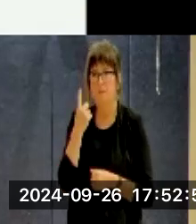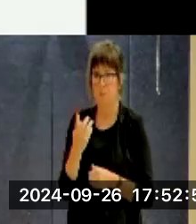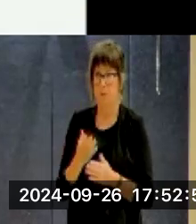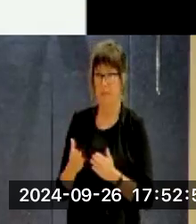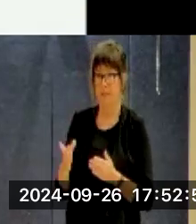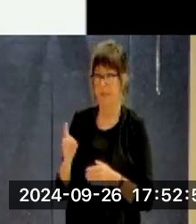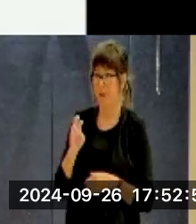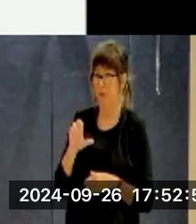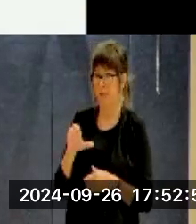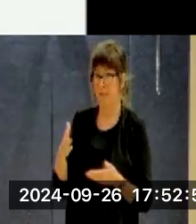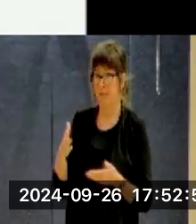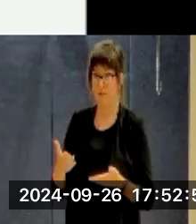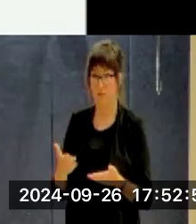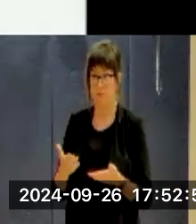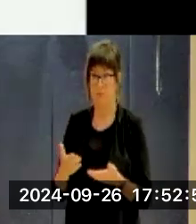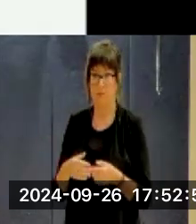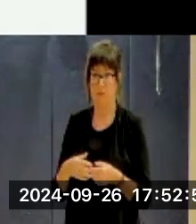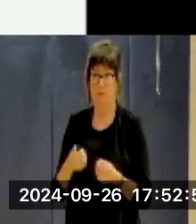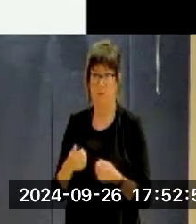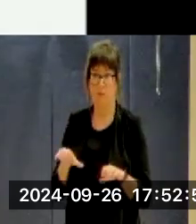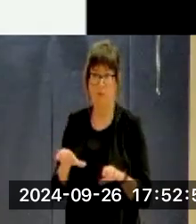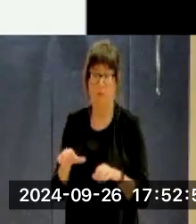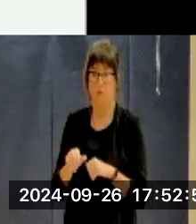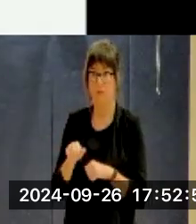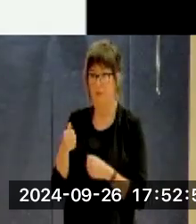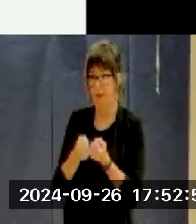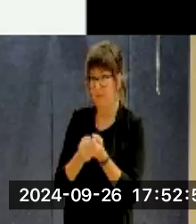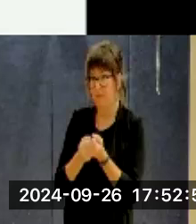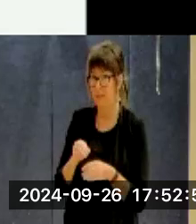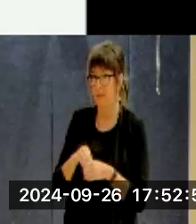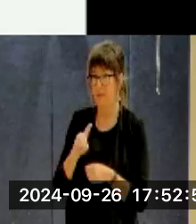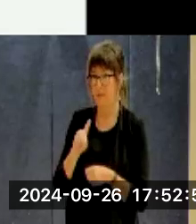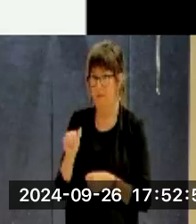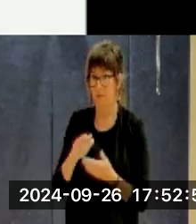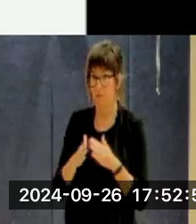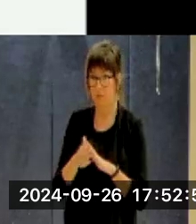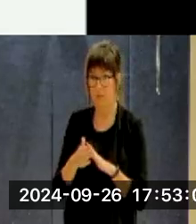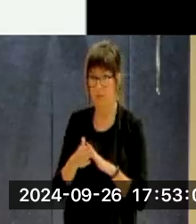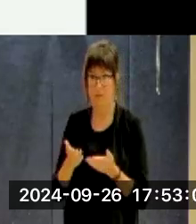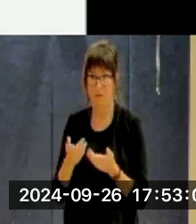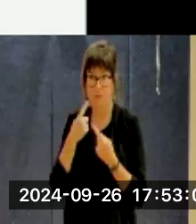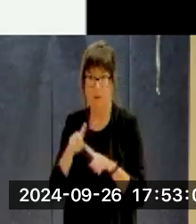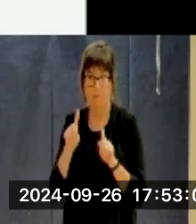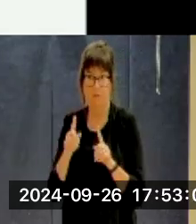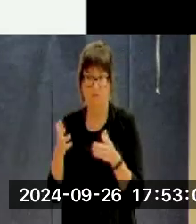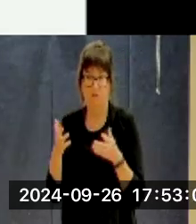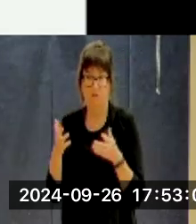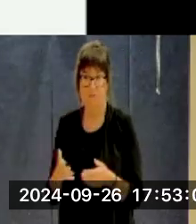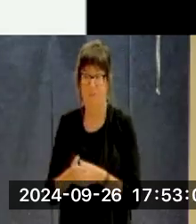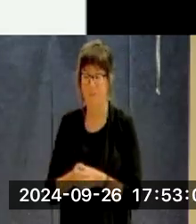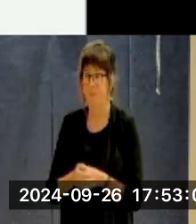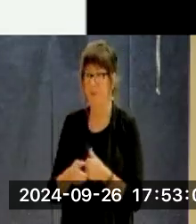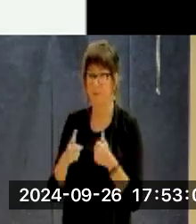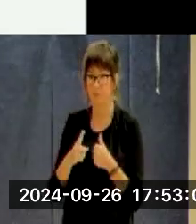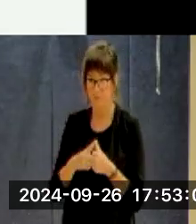DRC is here to try to do, other advocates in the disability community are here to try to do, is one,